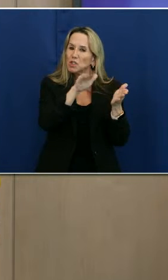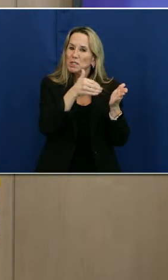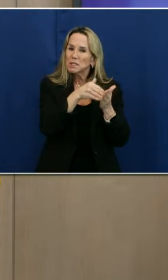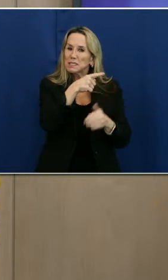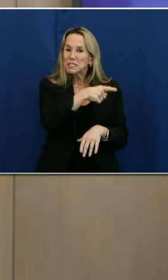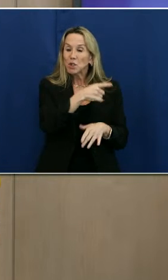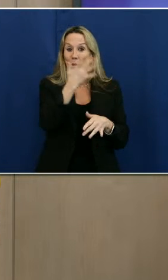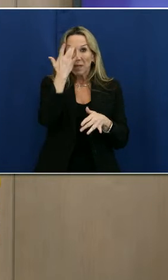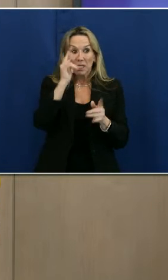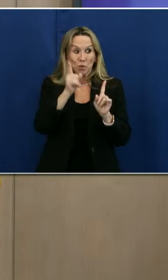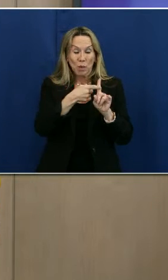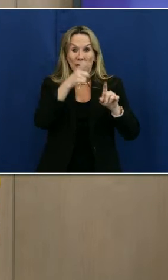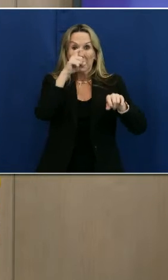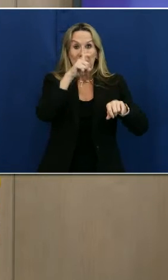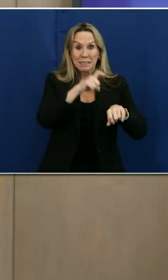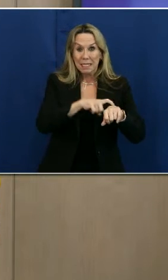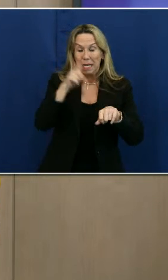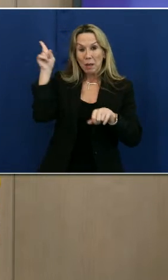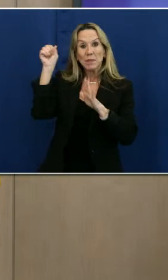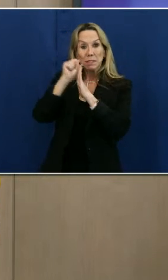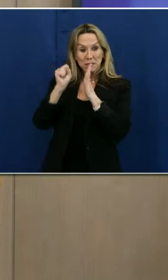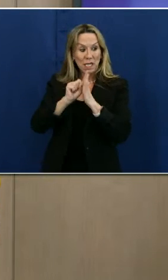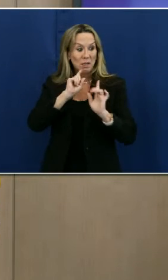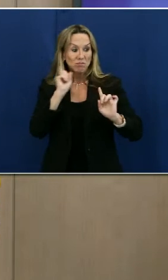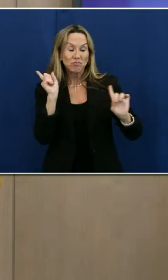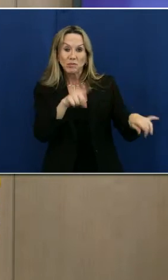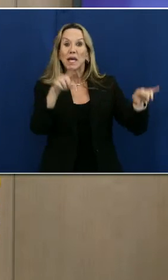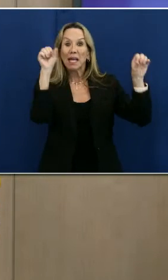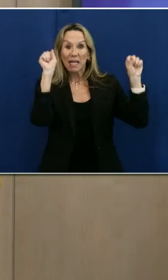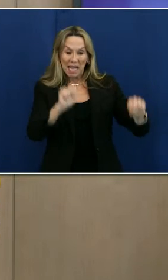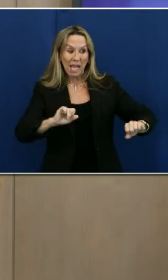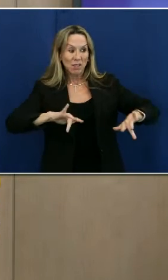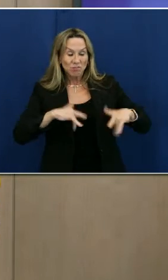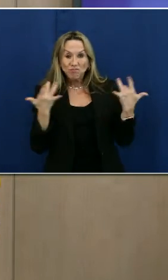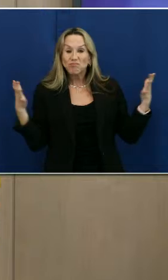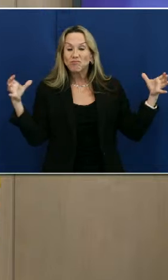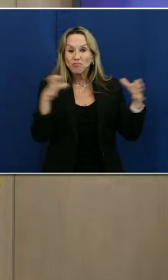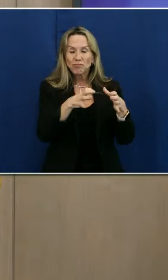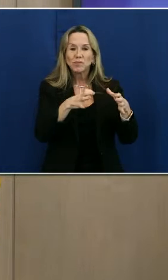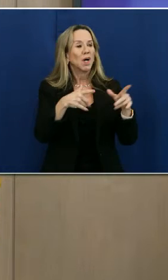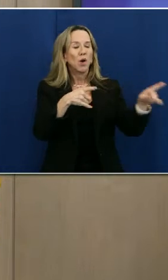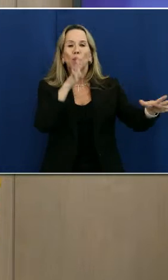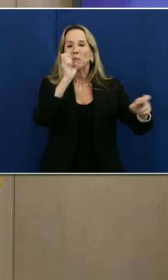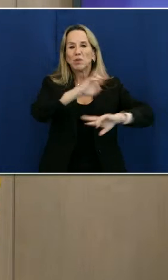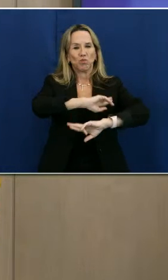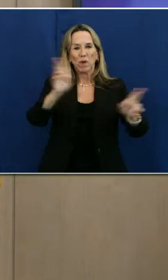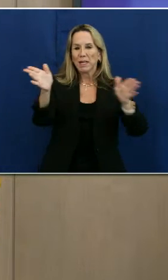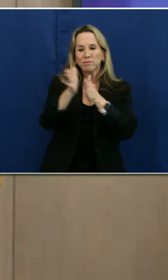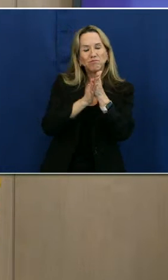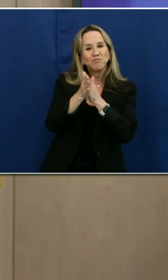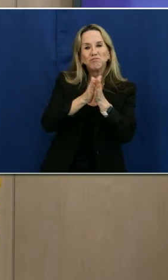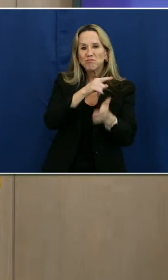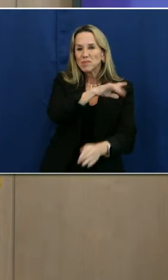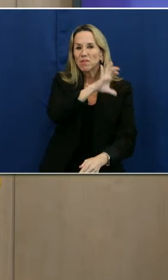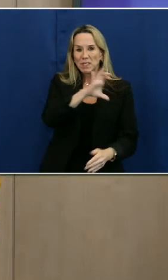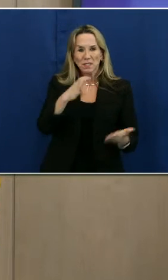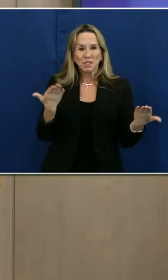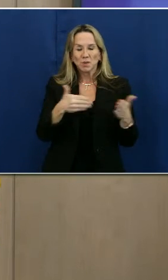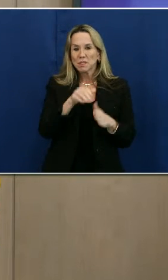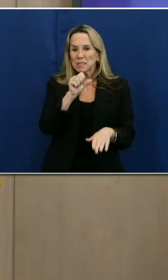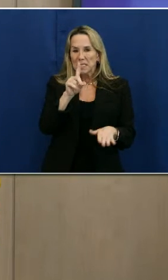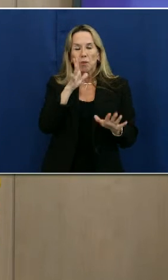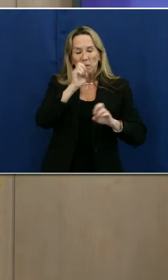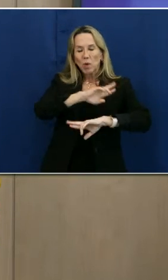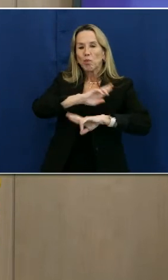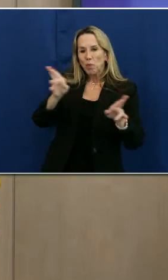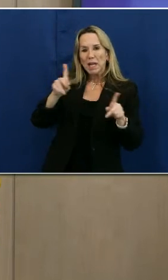about convening such an event, that they will be ready to meet the